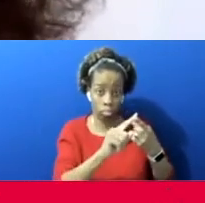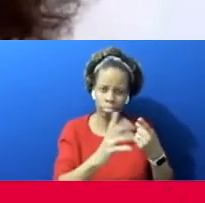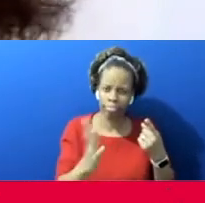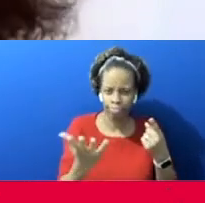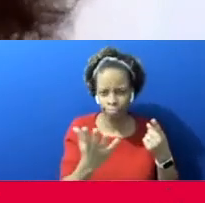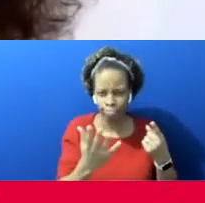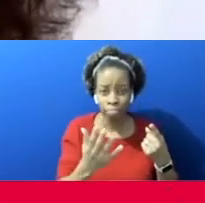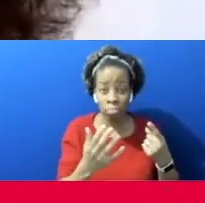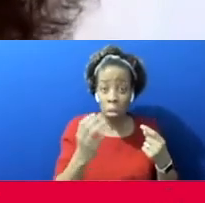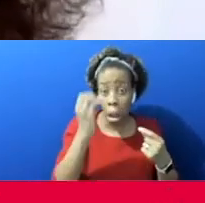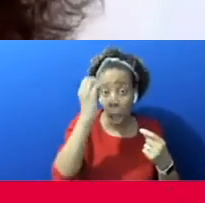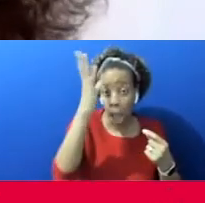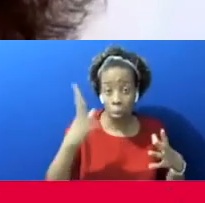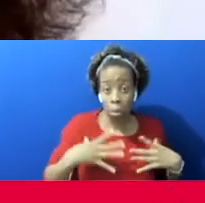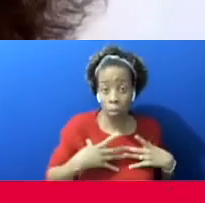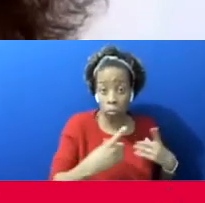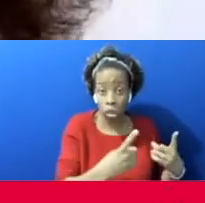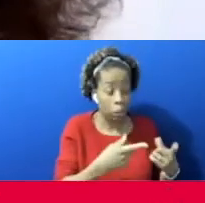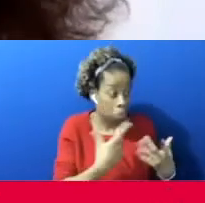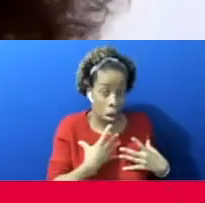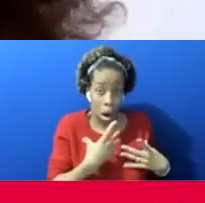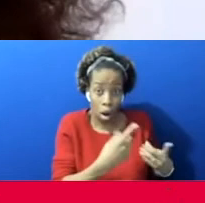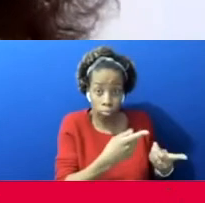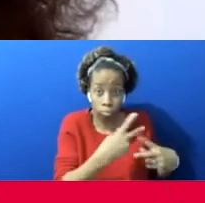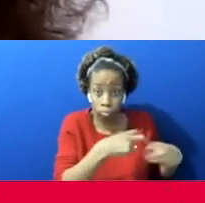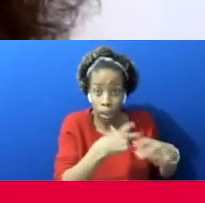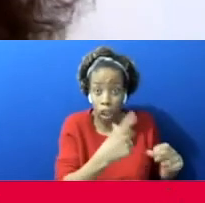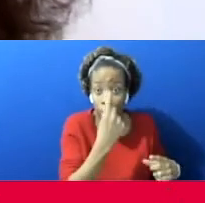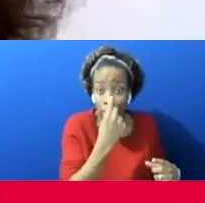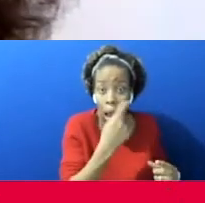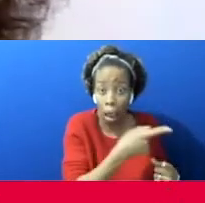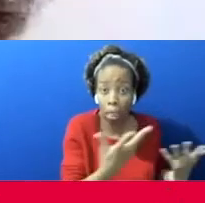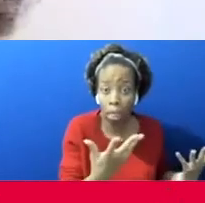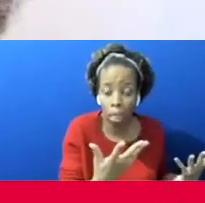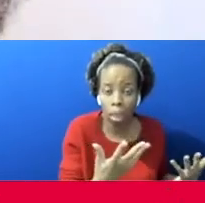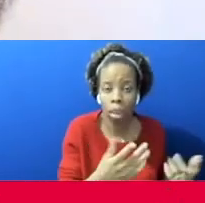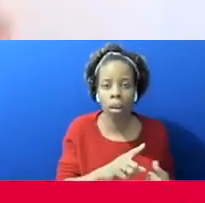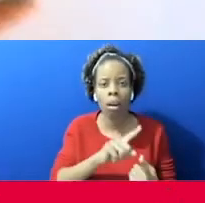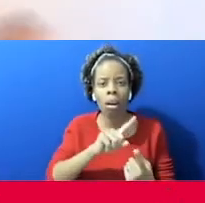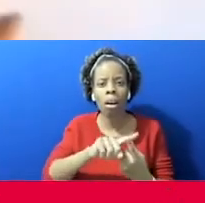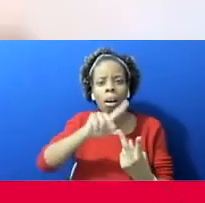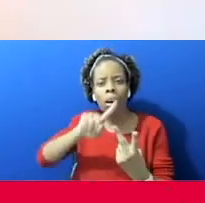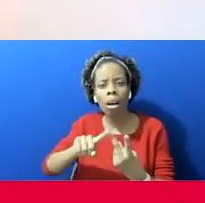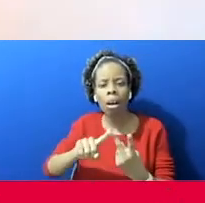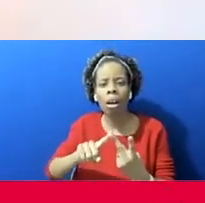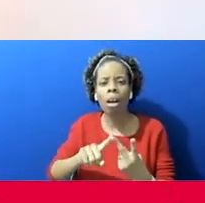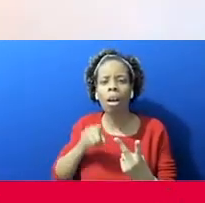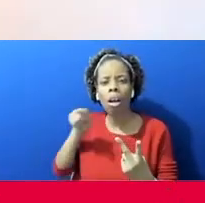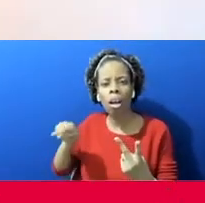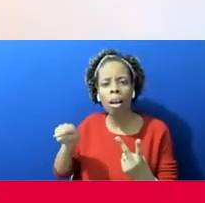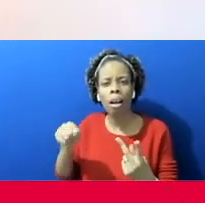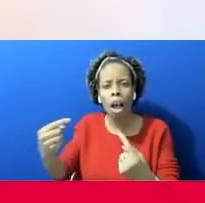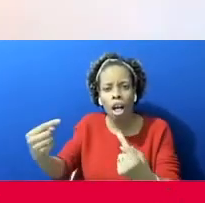academic freedom, if you want to do it, there's nothing stopping you. But then doing research to like counter the actual threats that we